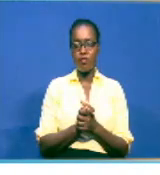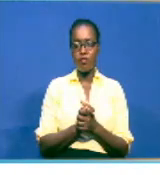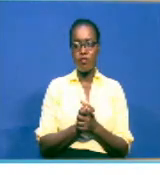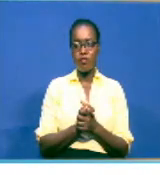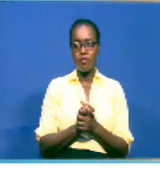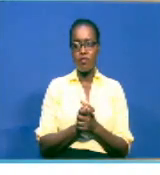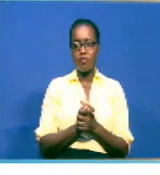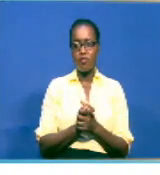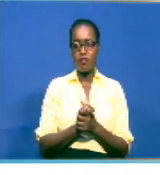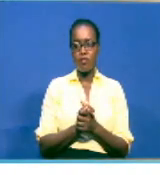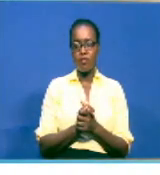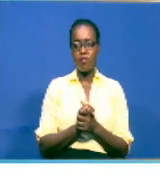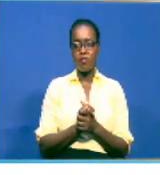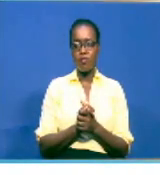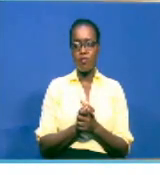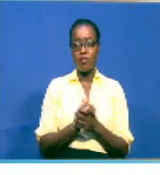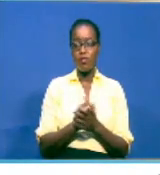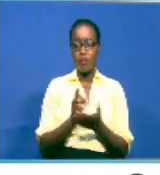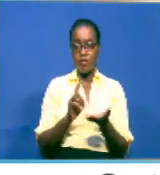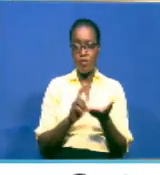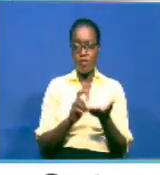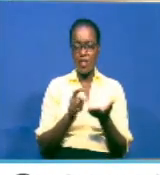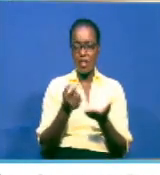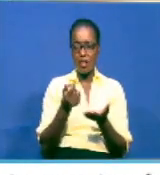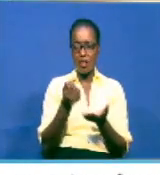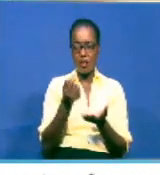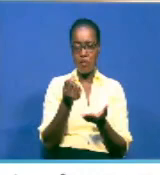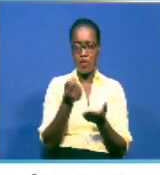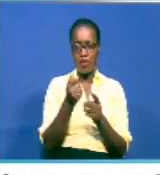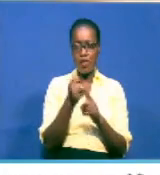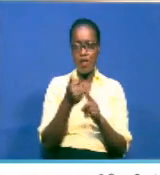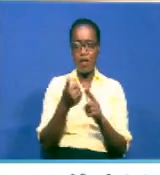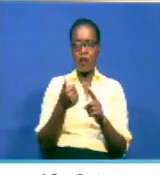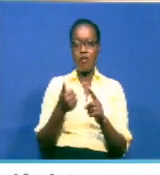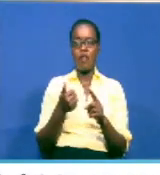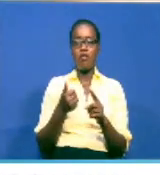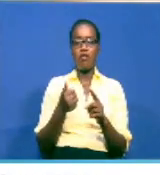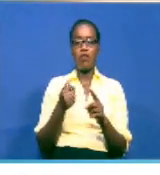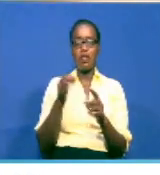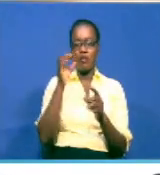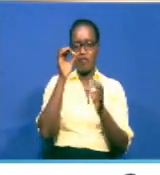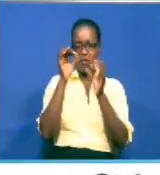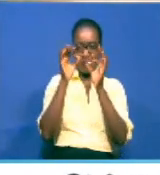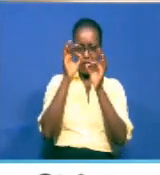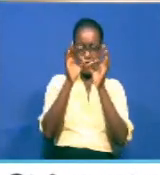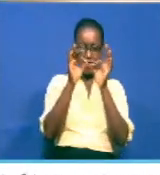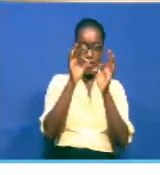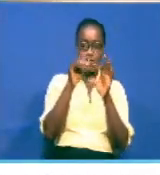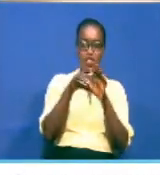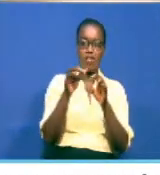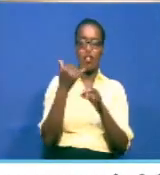it round the surfaces. Of course, trying to avoid the openings on the phone.